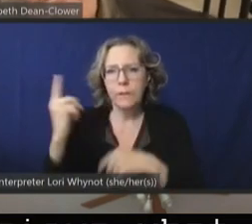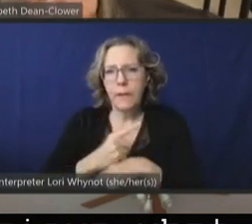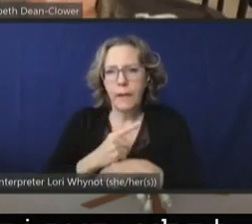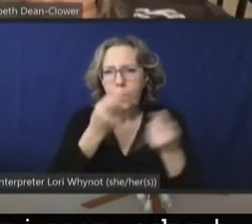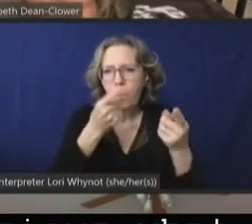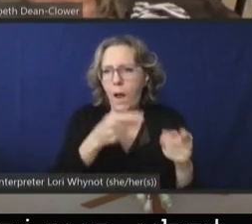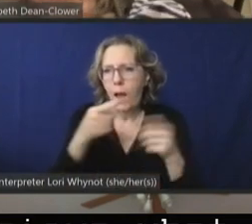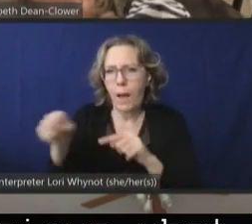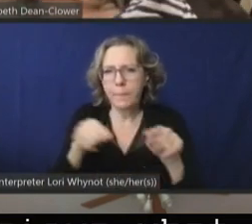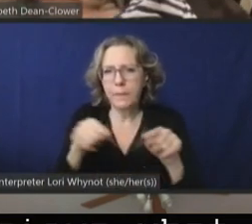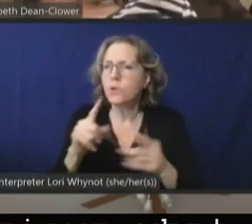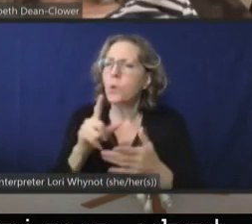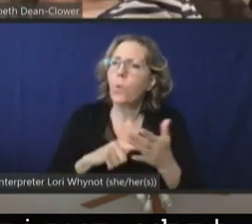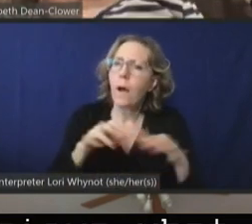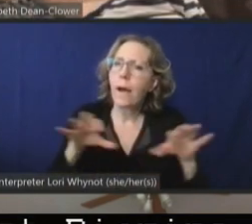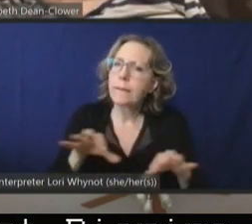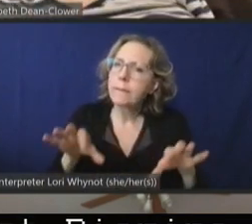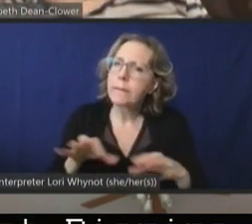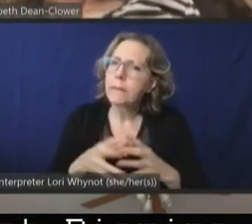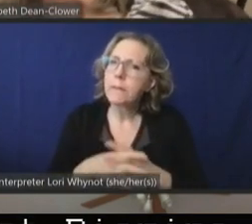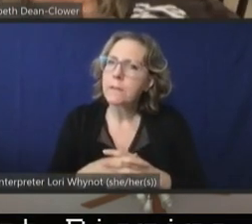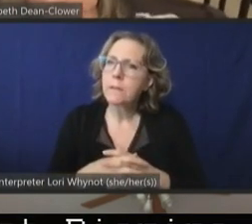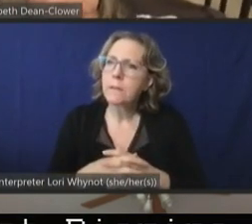You know, what are the activities?